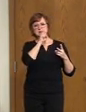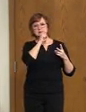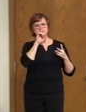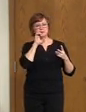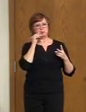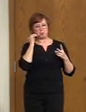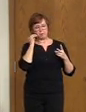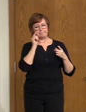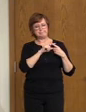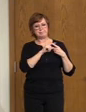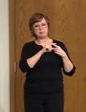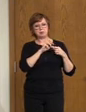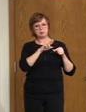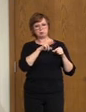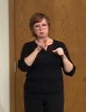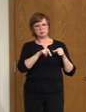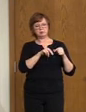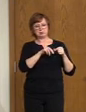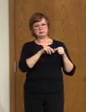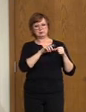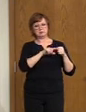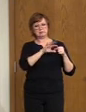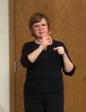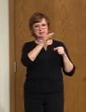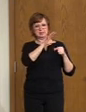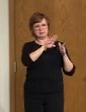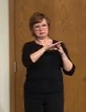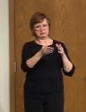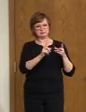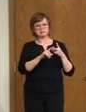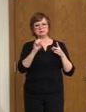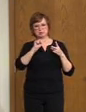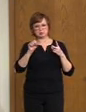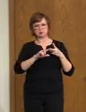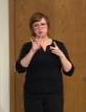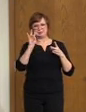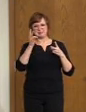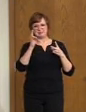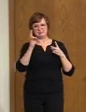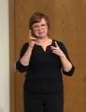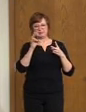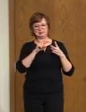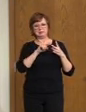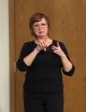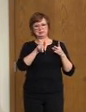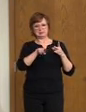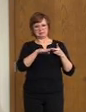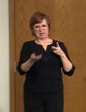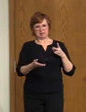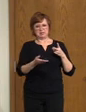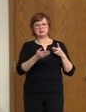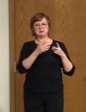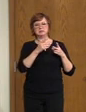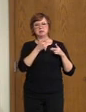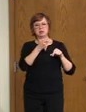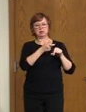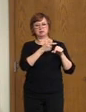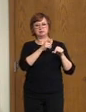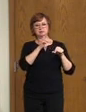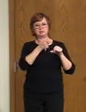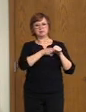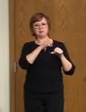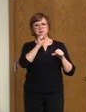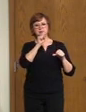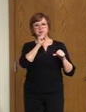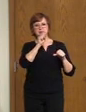did not see quite the impact that other jurisdictions saw till now this fall and winter, but this absolutely